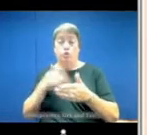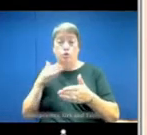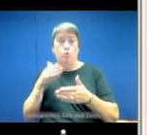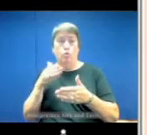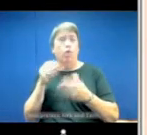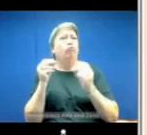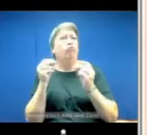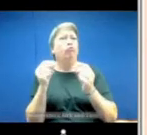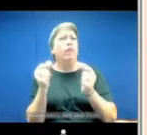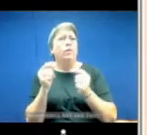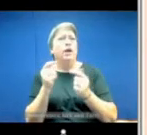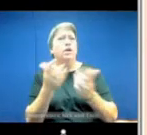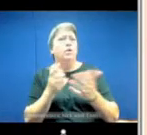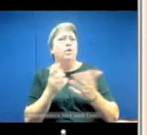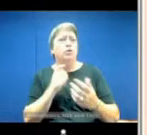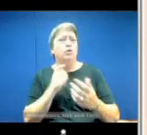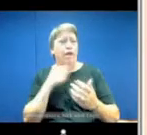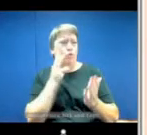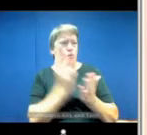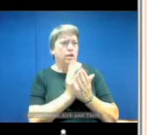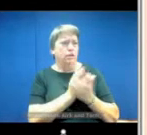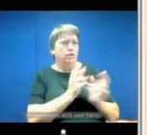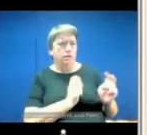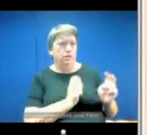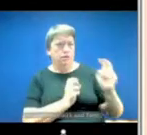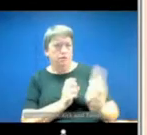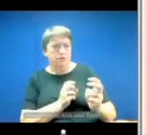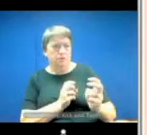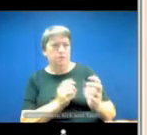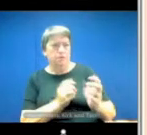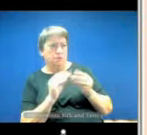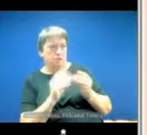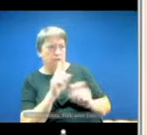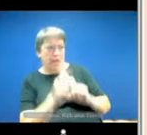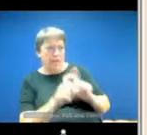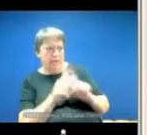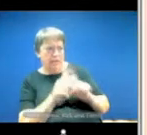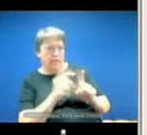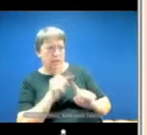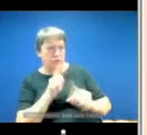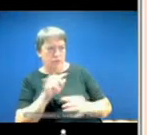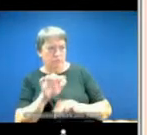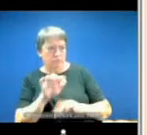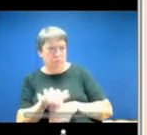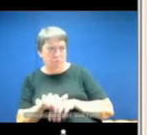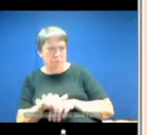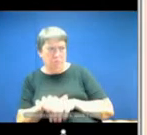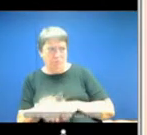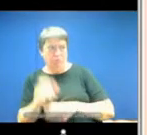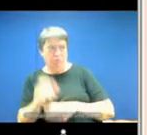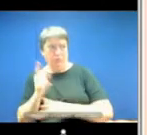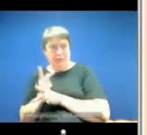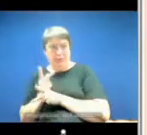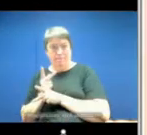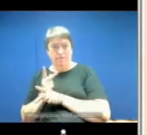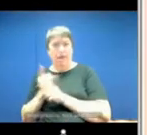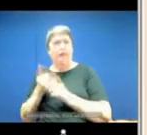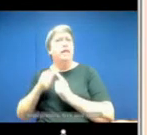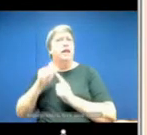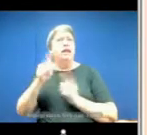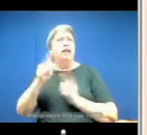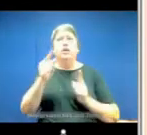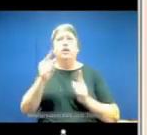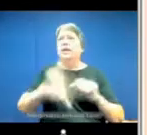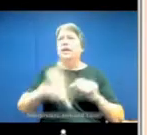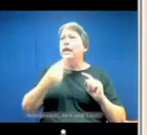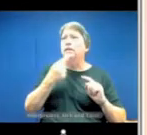the witnesses so that you can get their story down and they can't then later change or say, I can't remember,